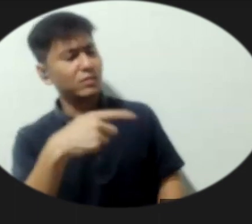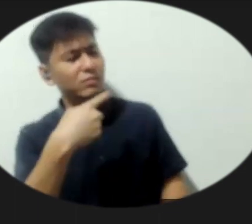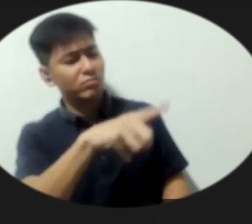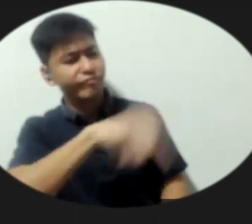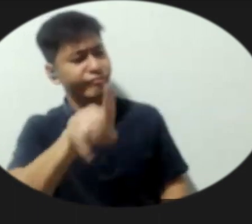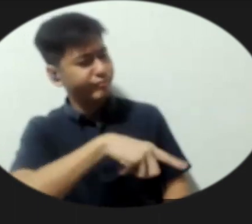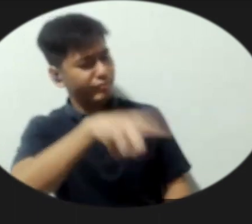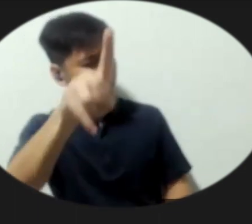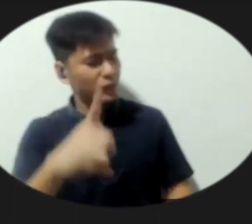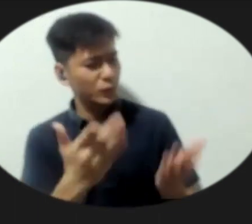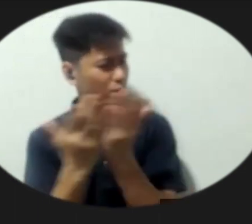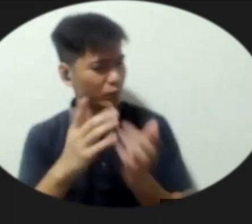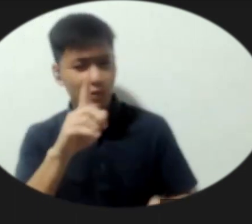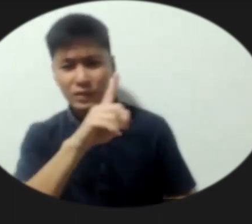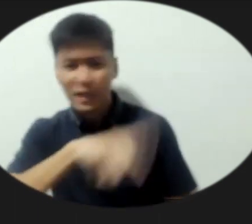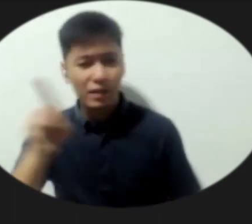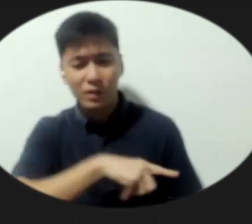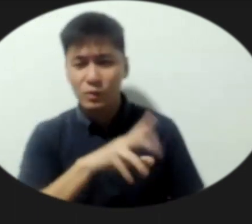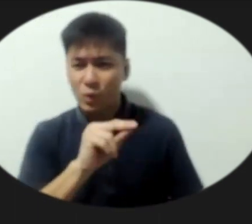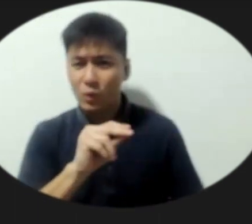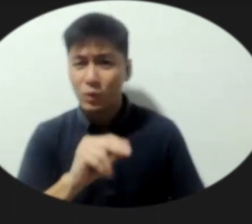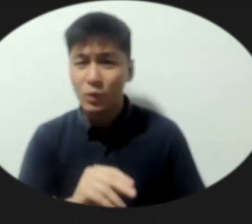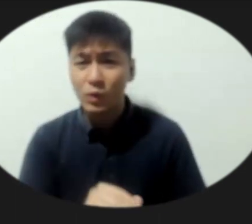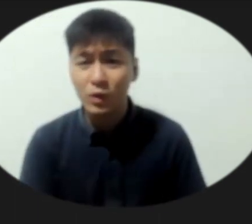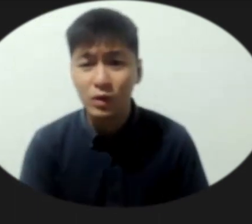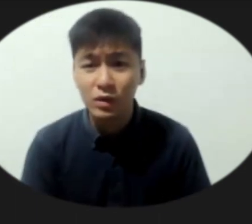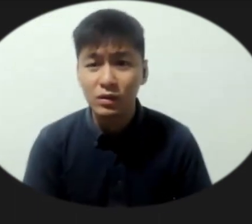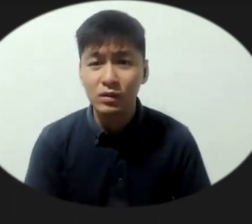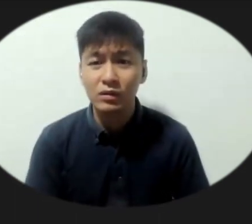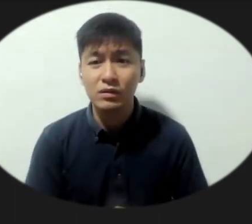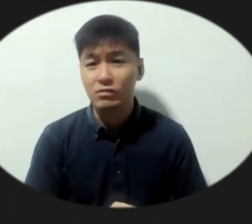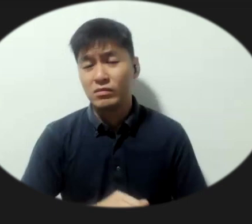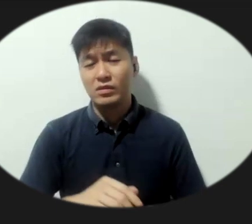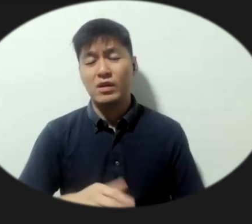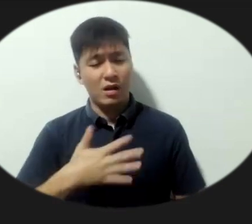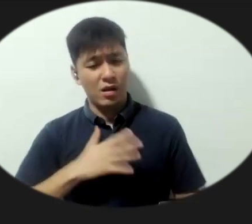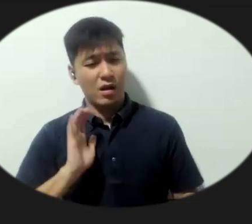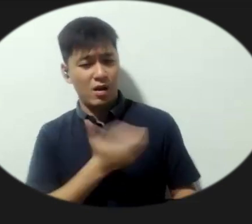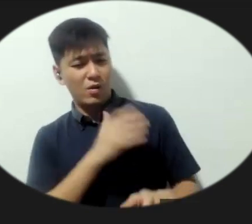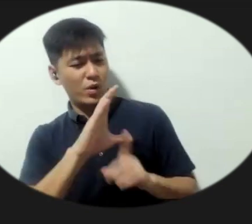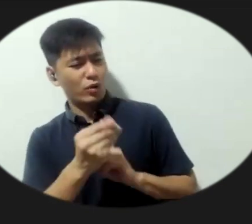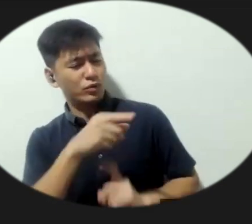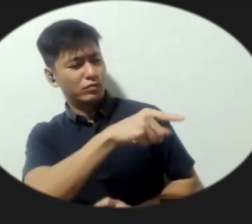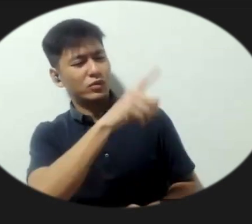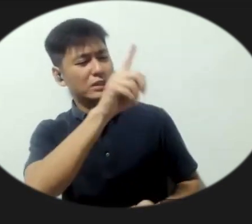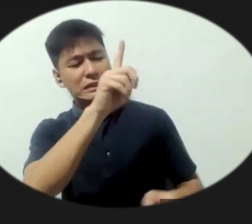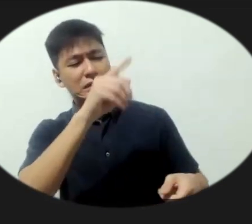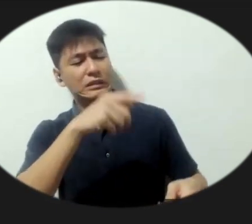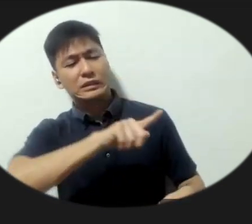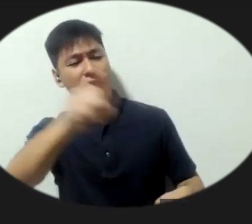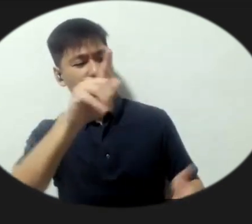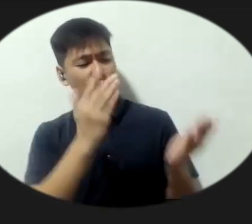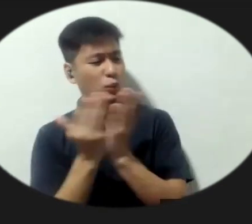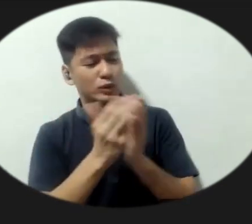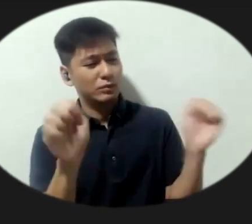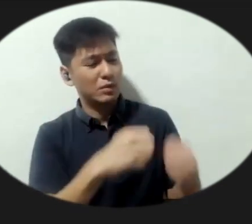school. They wait to get married, according to our culture. And my father was, a learned man. So all of a sudden,